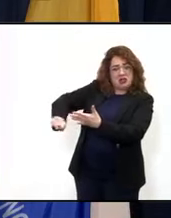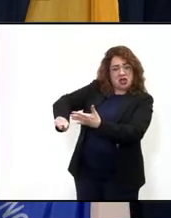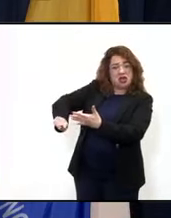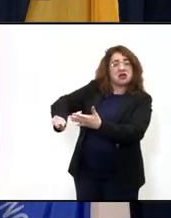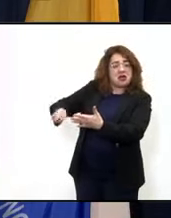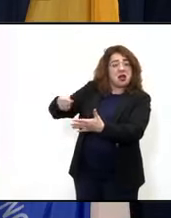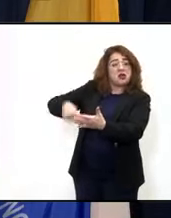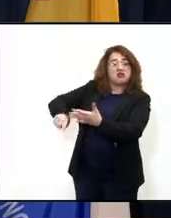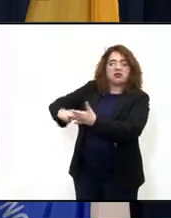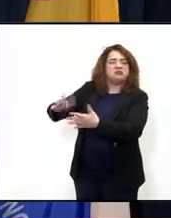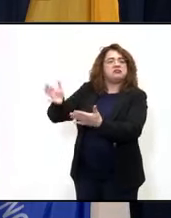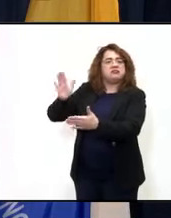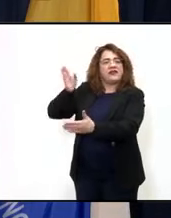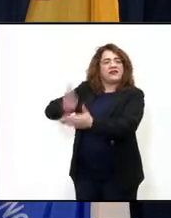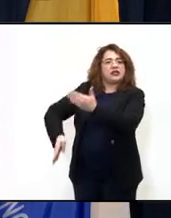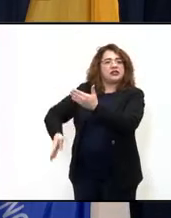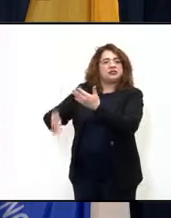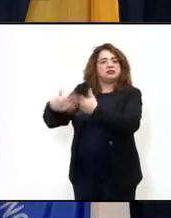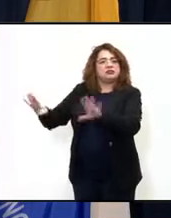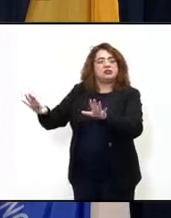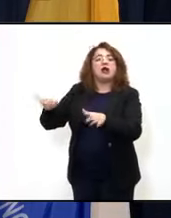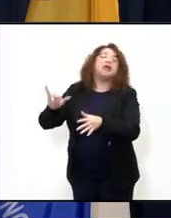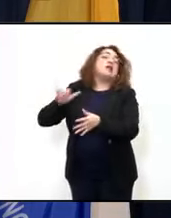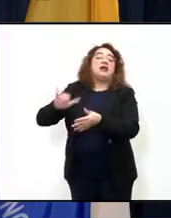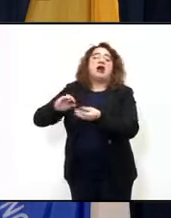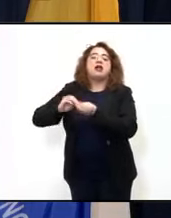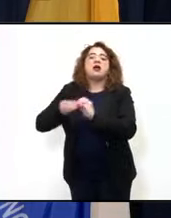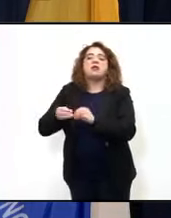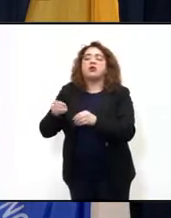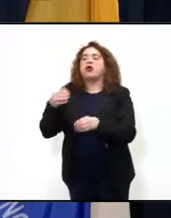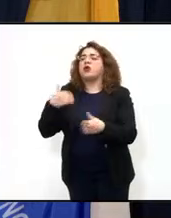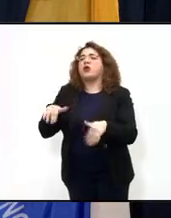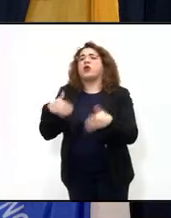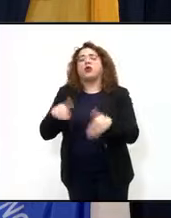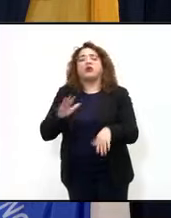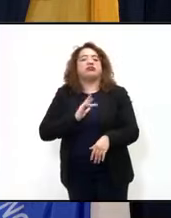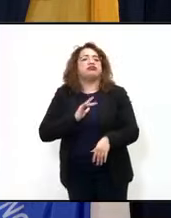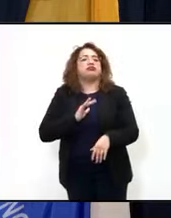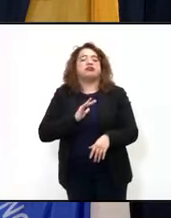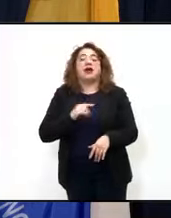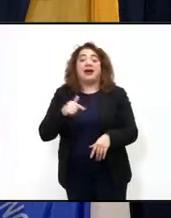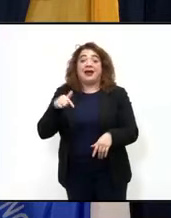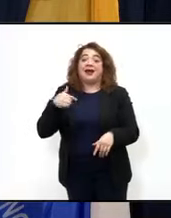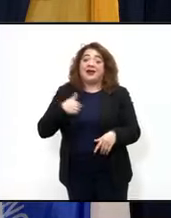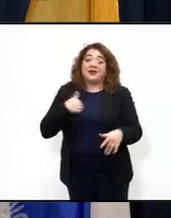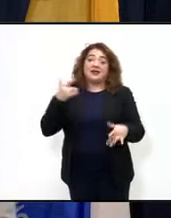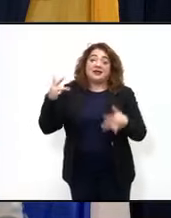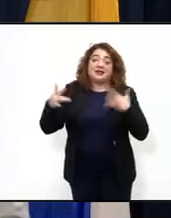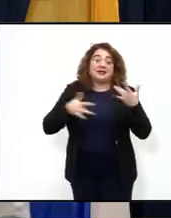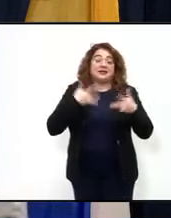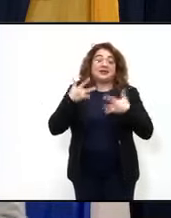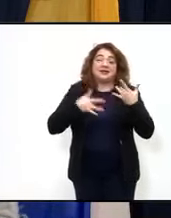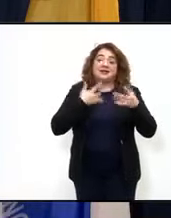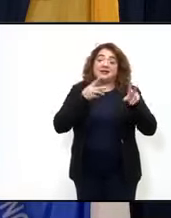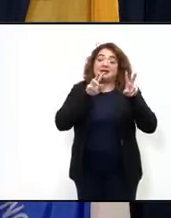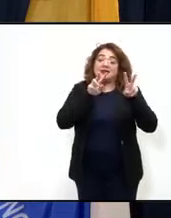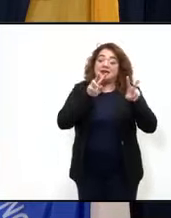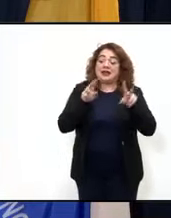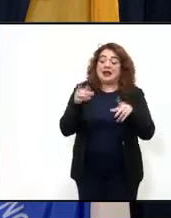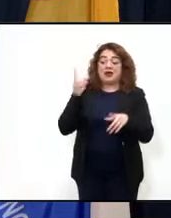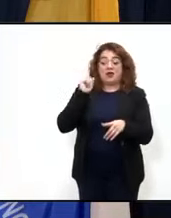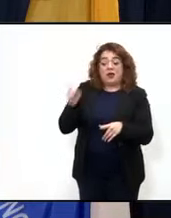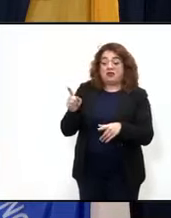through a substantial number across the city, but we could be at a position in Long Beach where within the